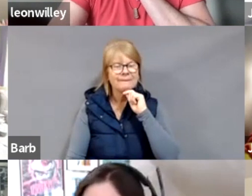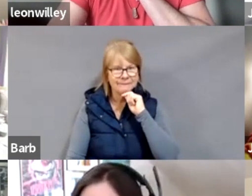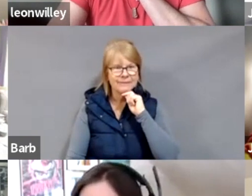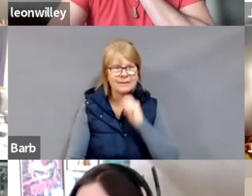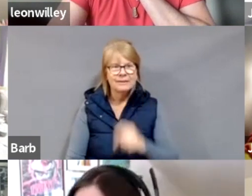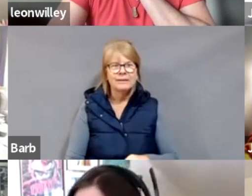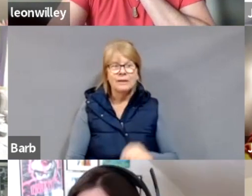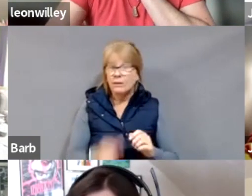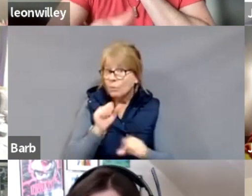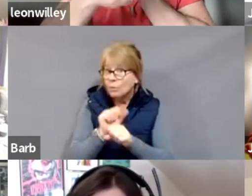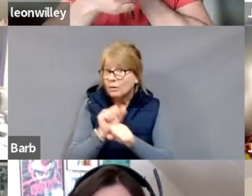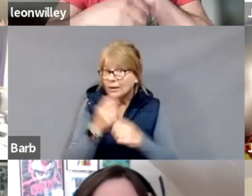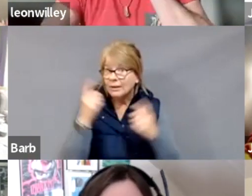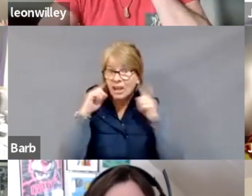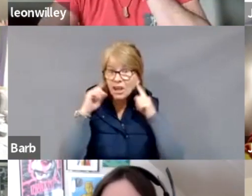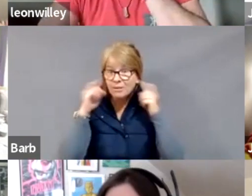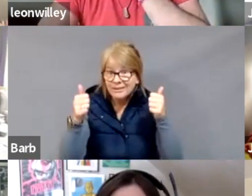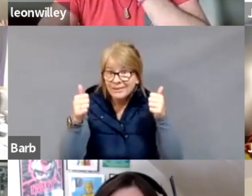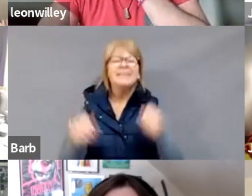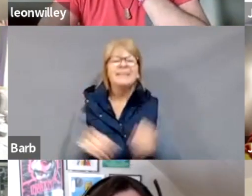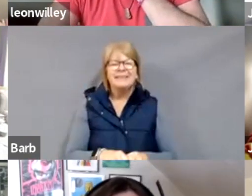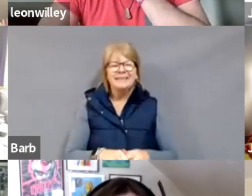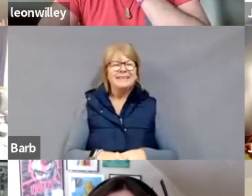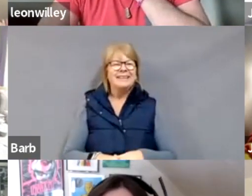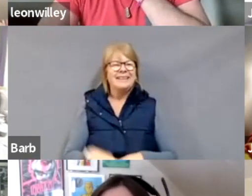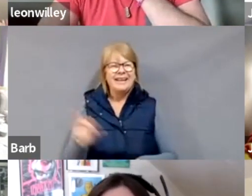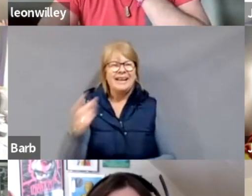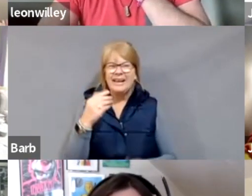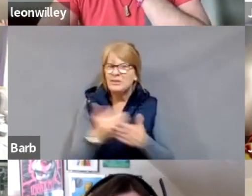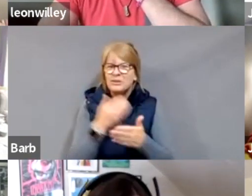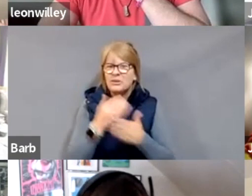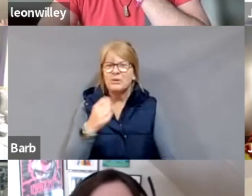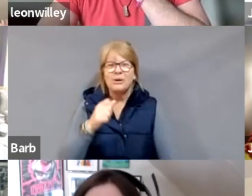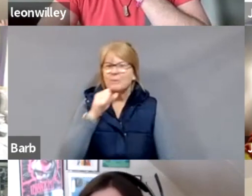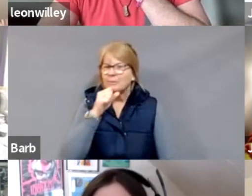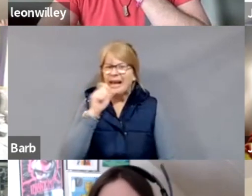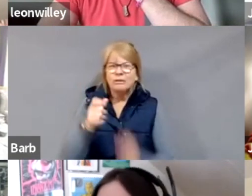All right, is it working now? Yeah. Okay, it's working now, Amy. My new microphone, I have to like unplug it